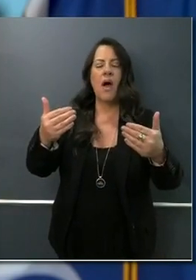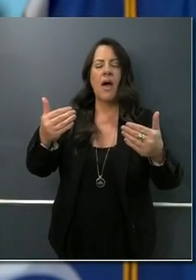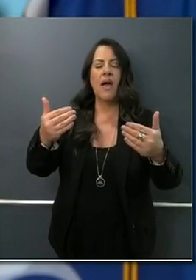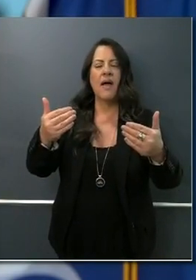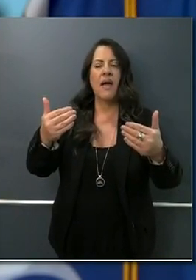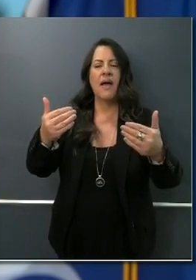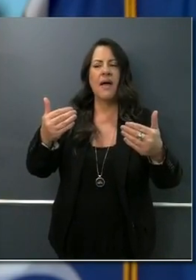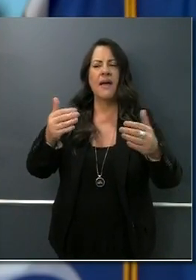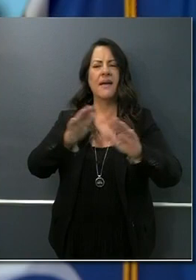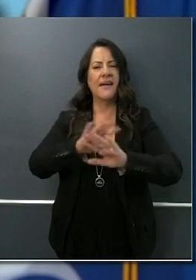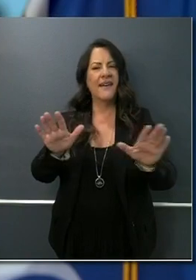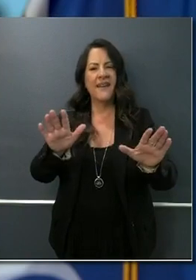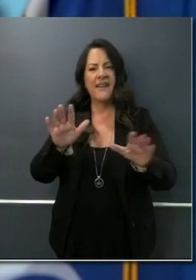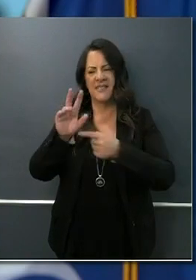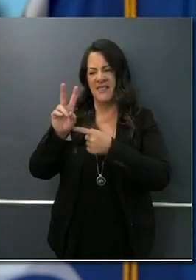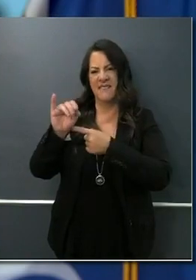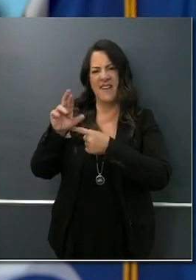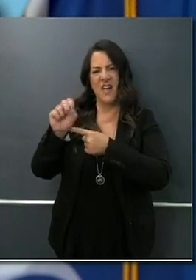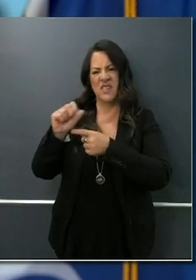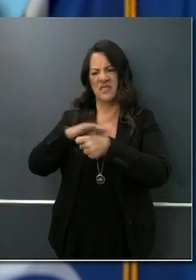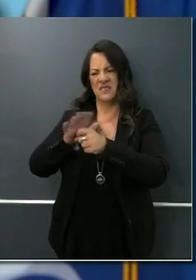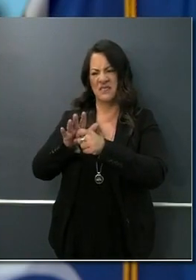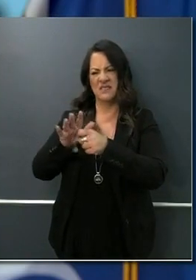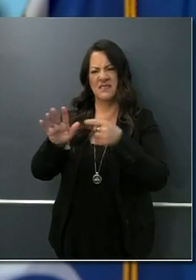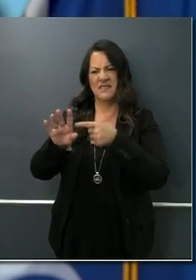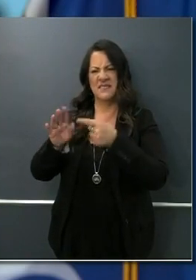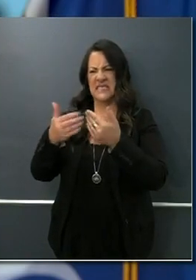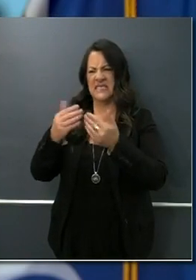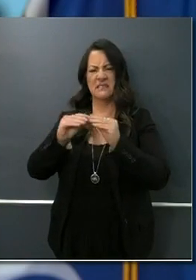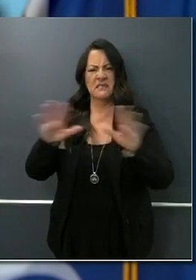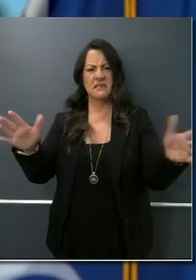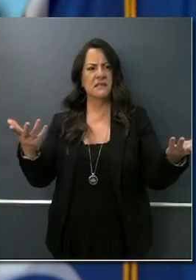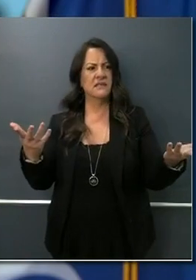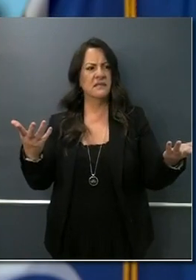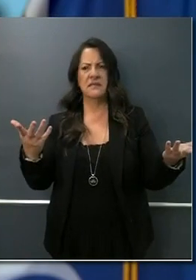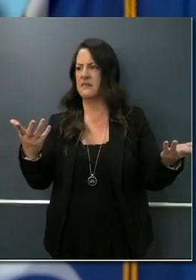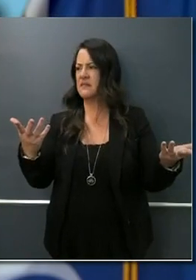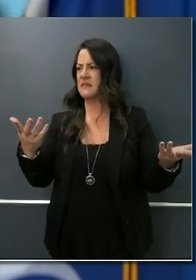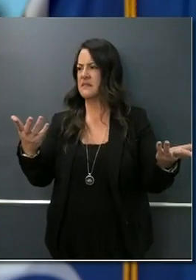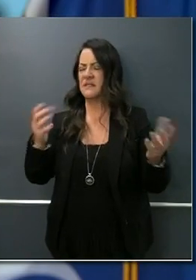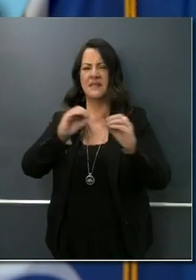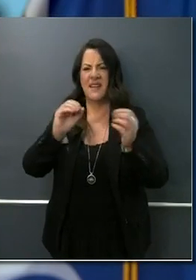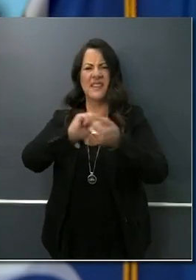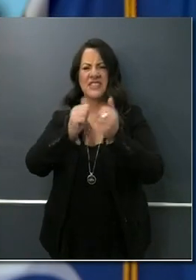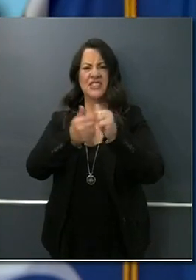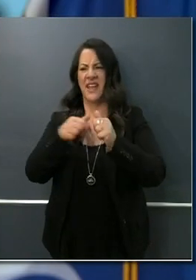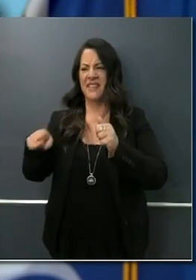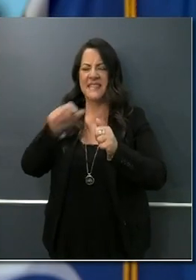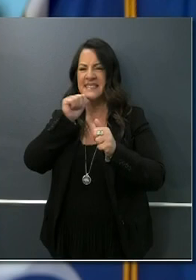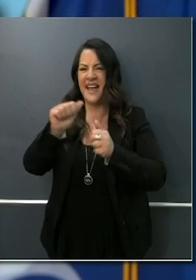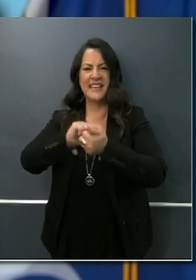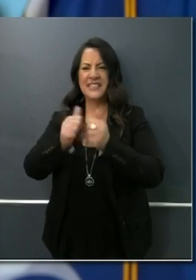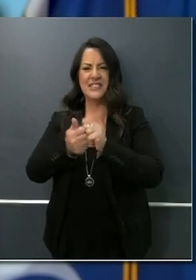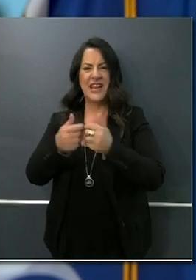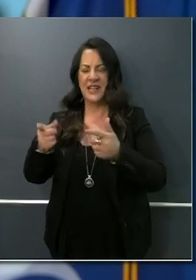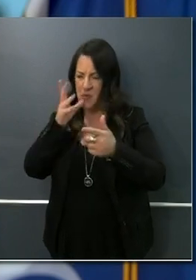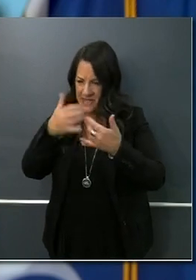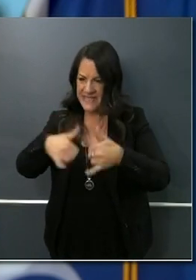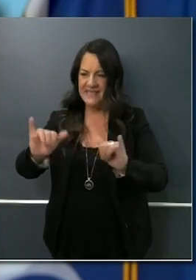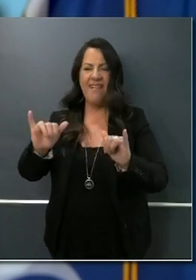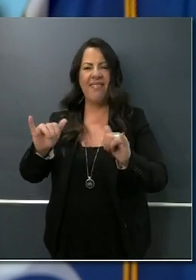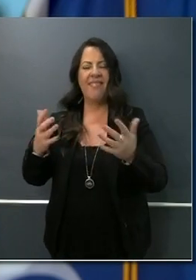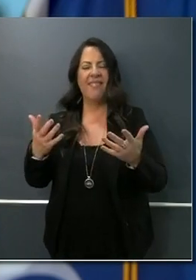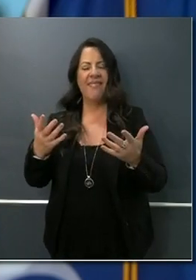as prevalent as it's ever been. It's as transmissible as it's ever been. Nothing's changed in that respect. The only thing